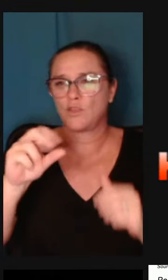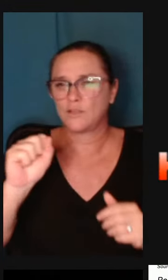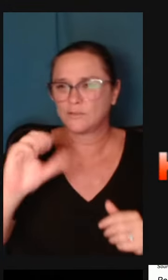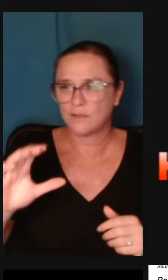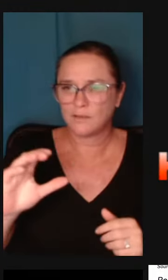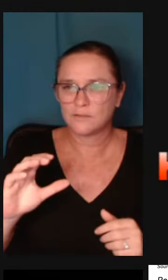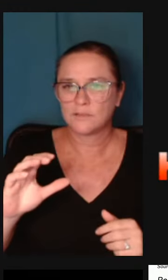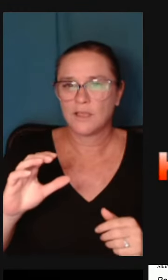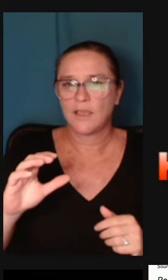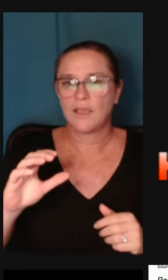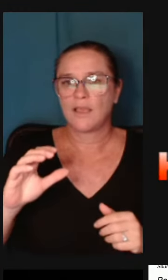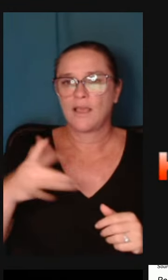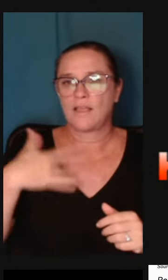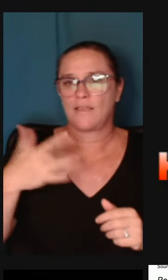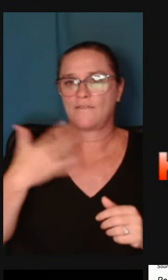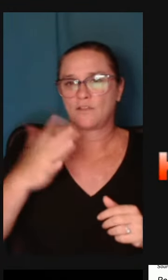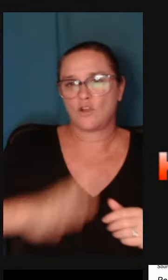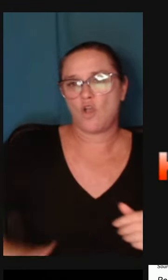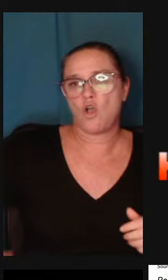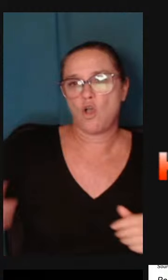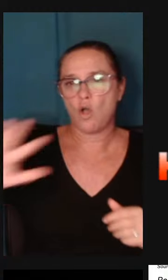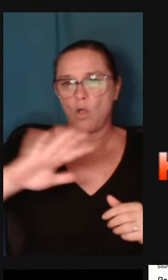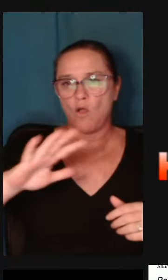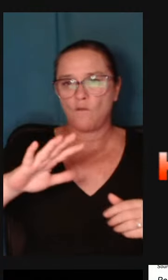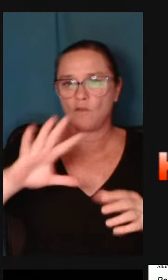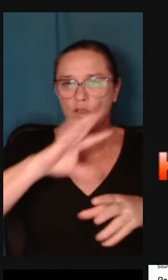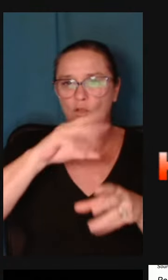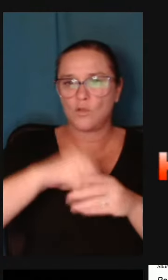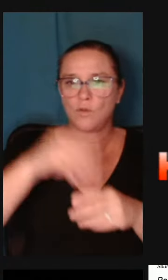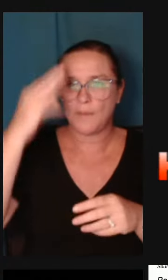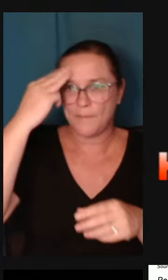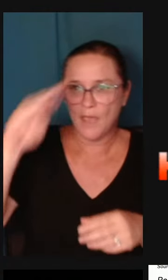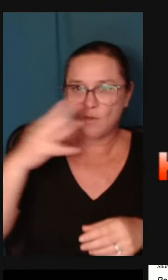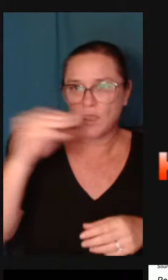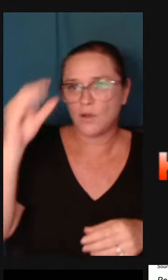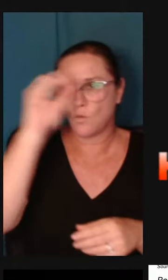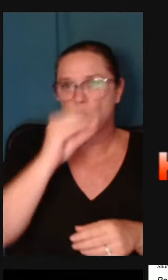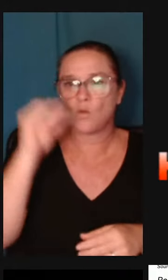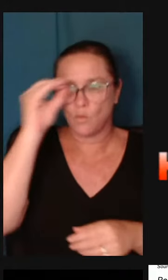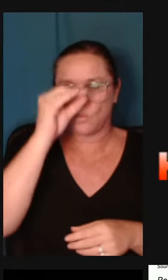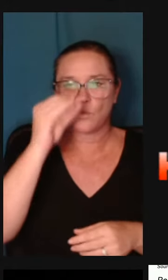felt across the island and as far as Maui and Oahu.